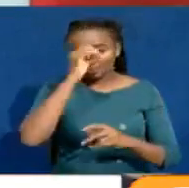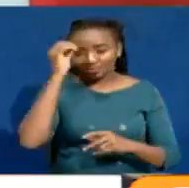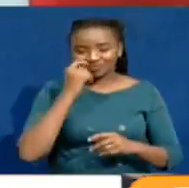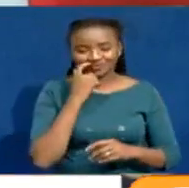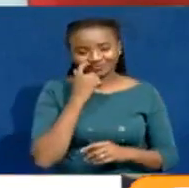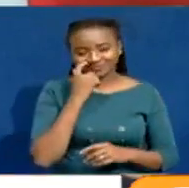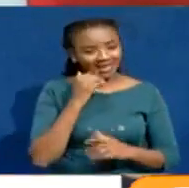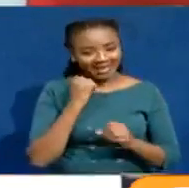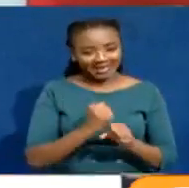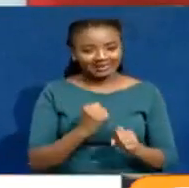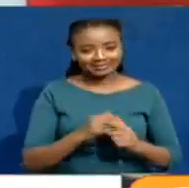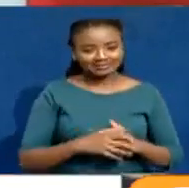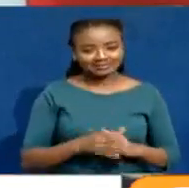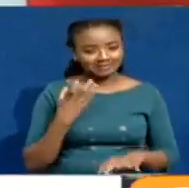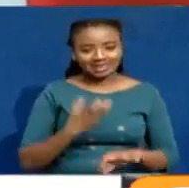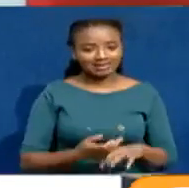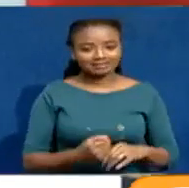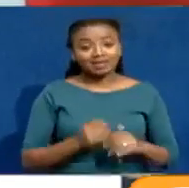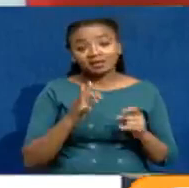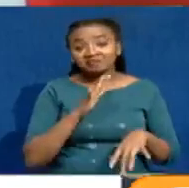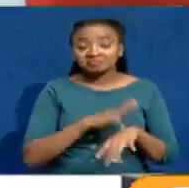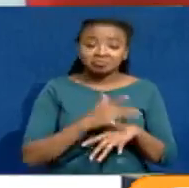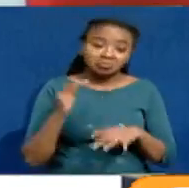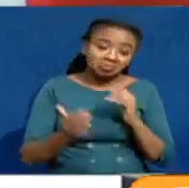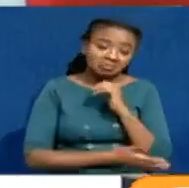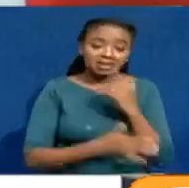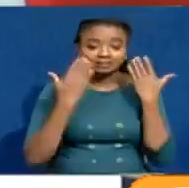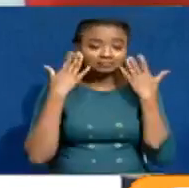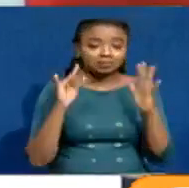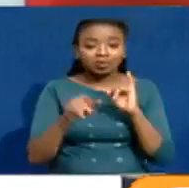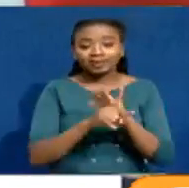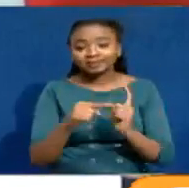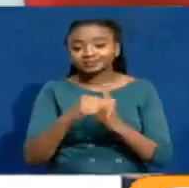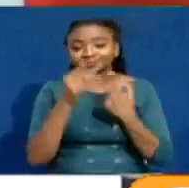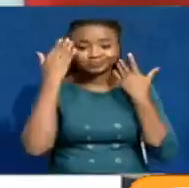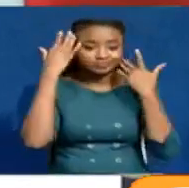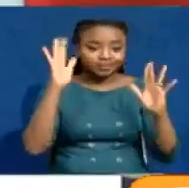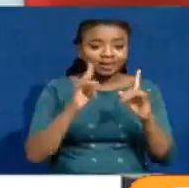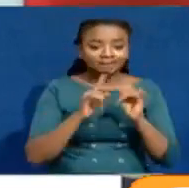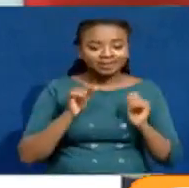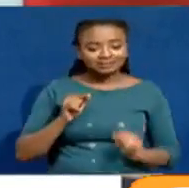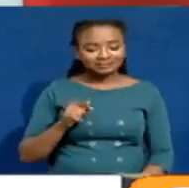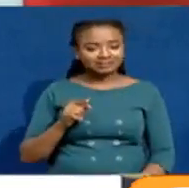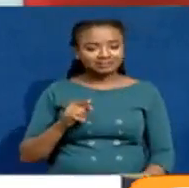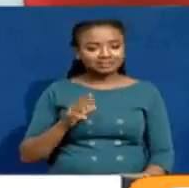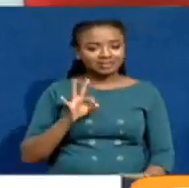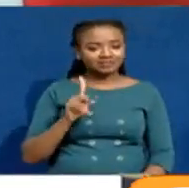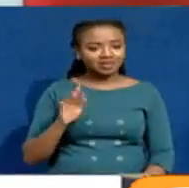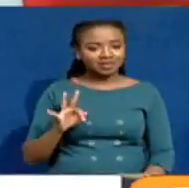opinion, whether good or bad, or whether negative or positive, that this is the situation at